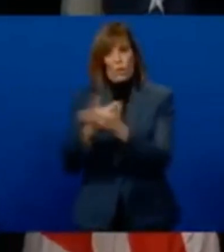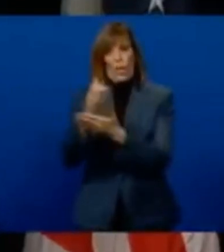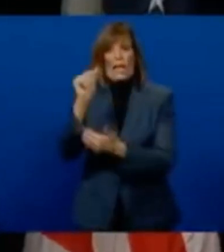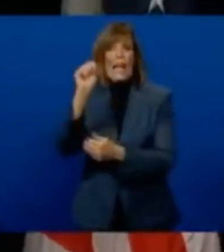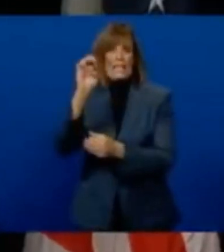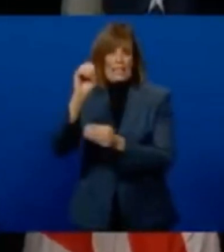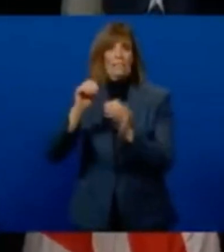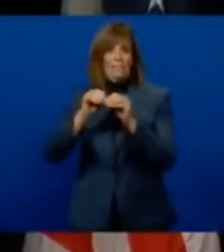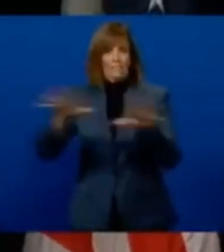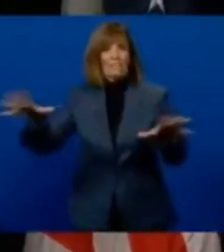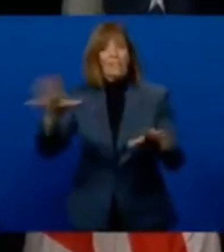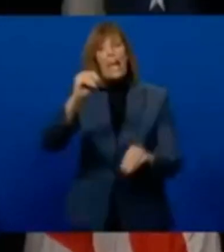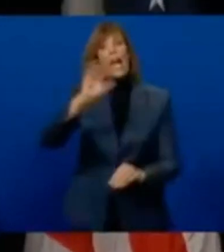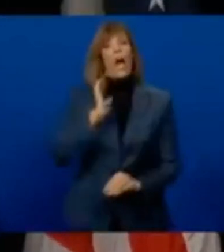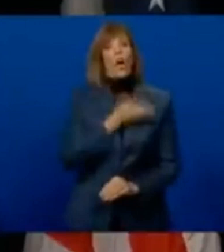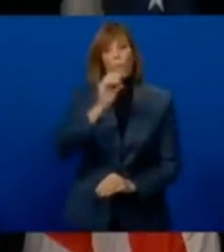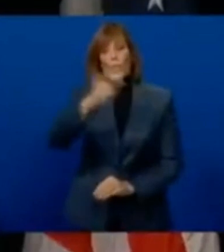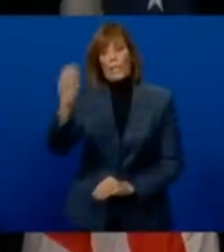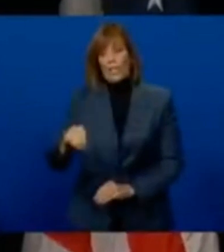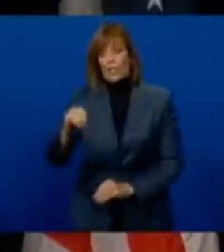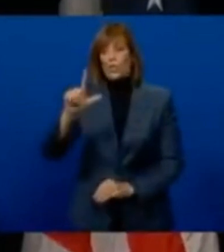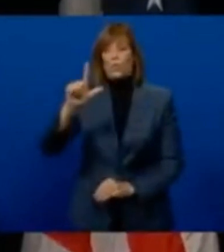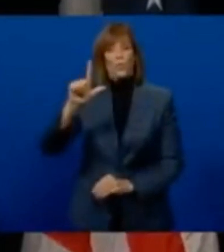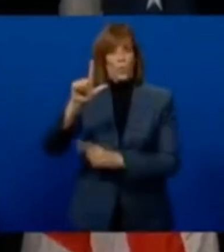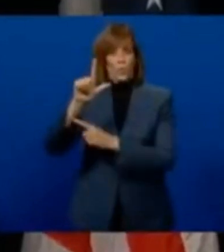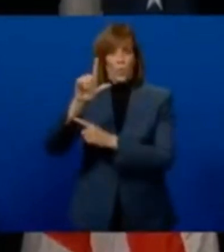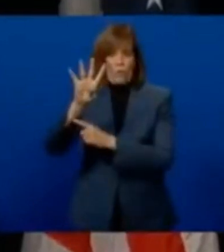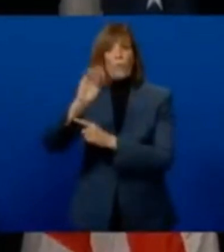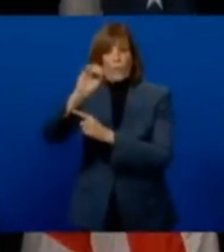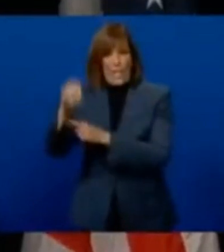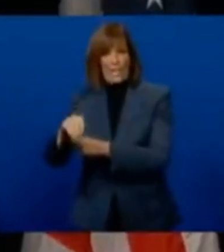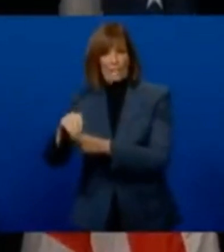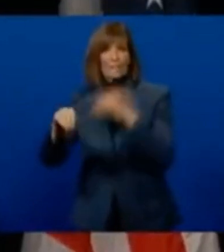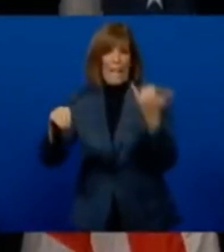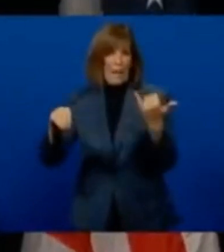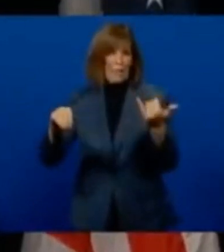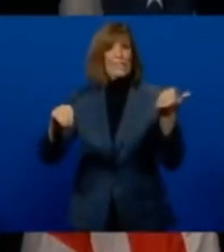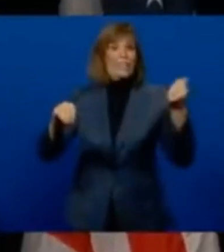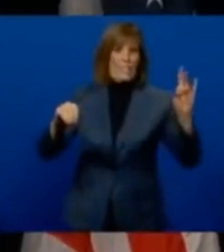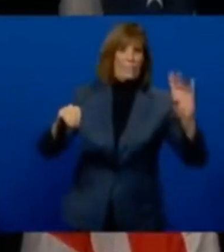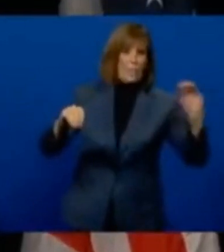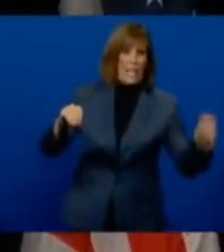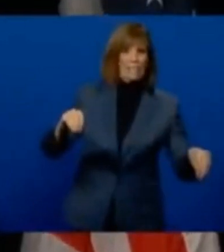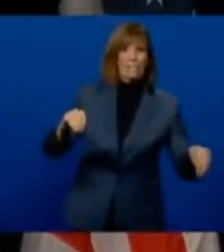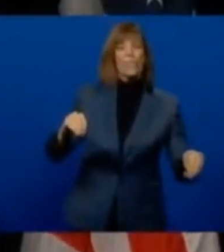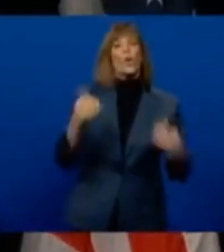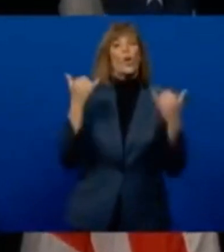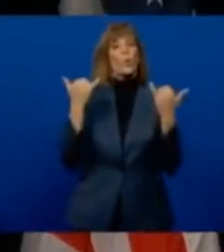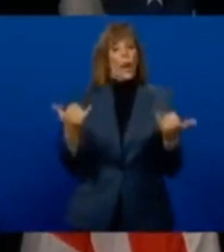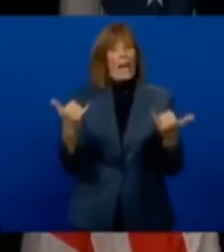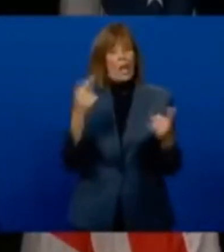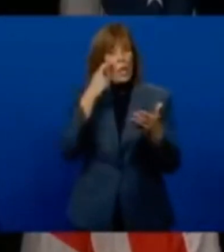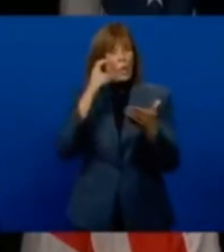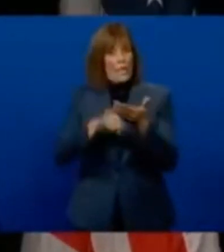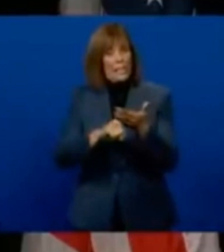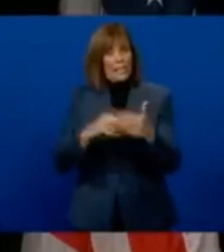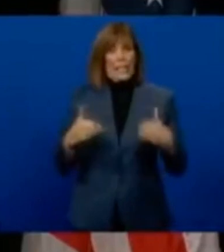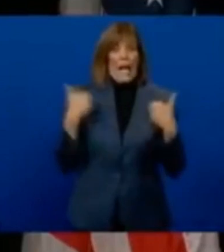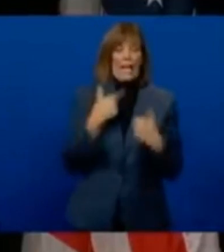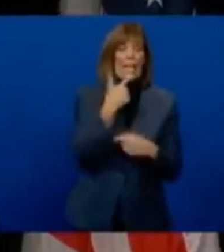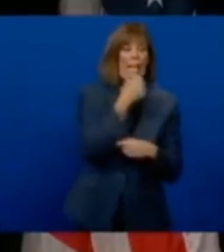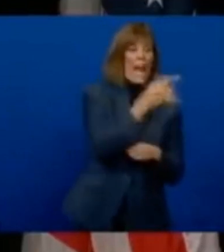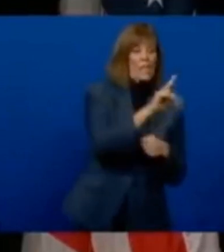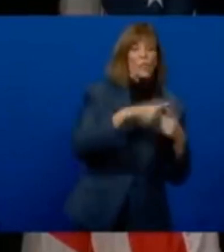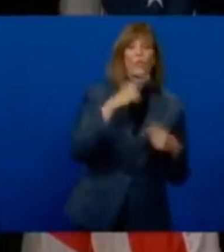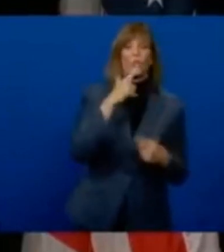cases and a positivity rate of more than 24% was reported. Currently, younger adults aged 18